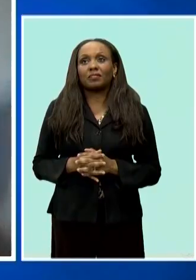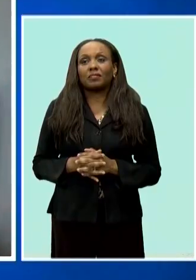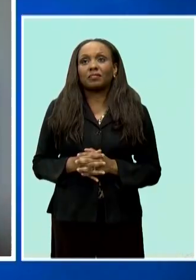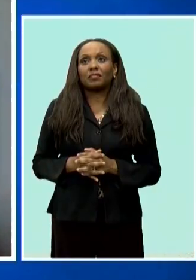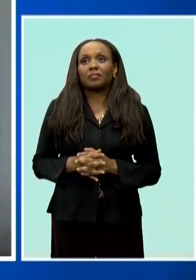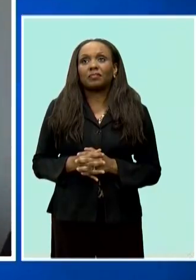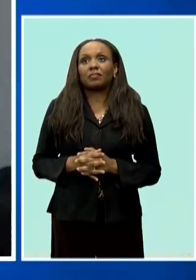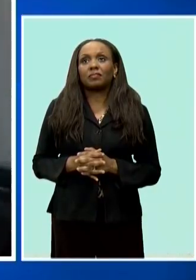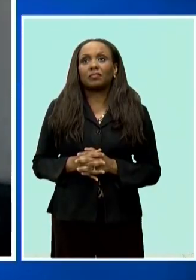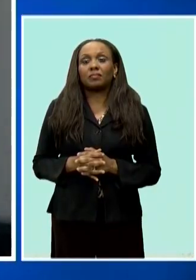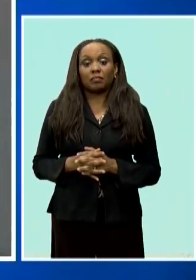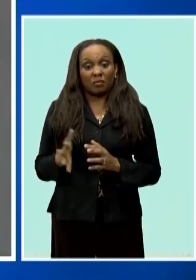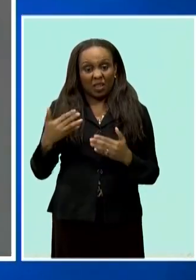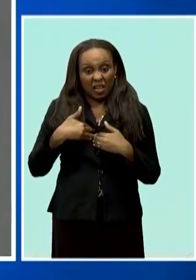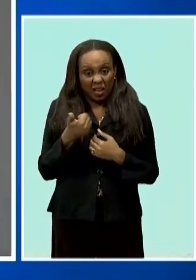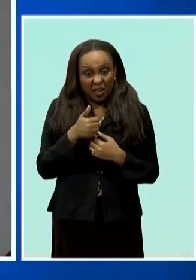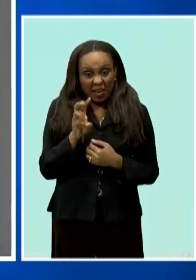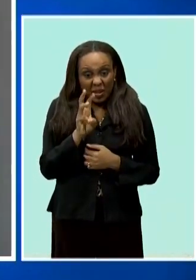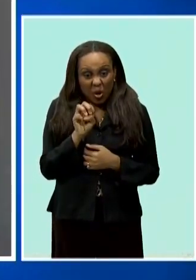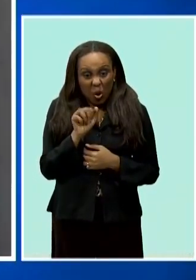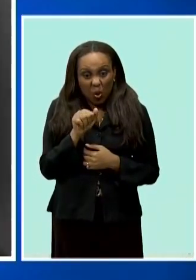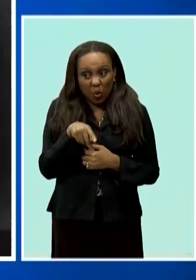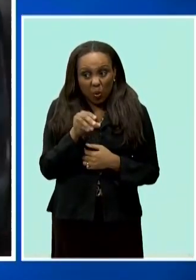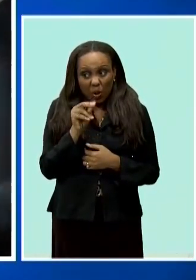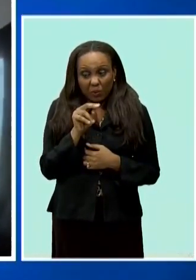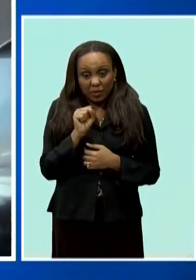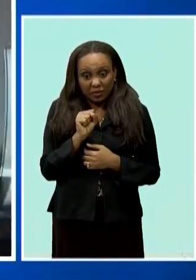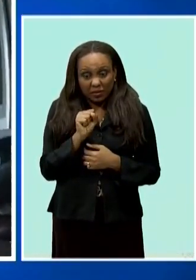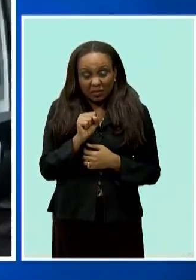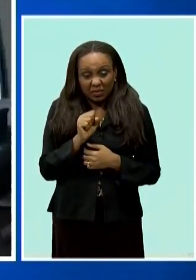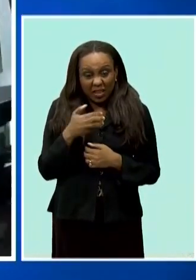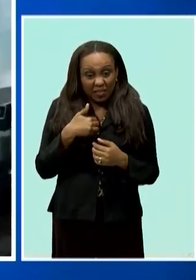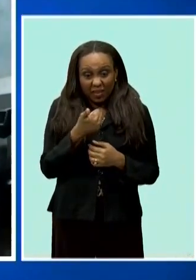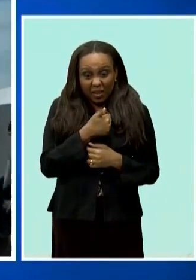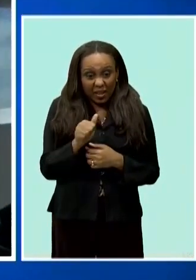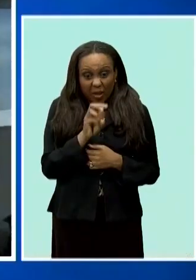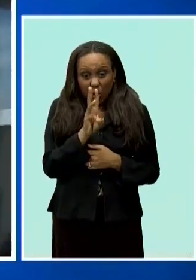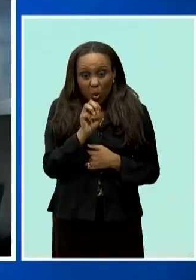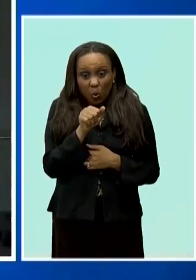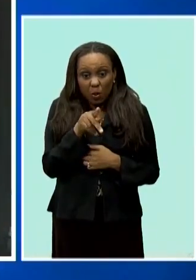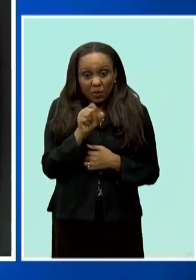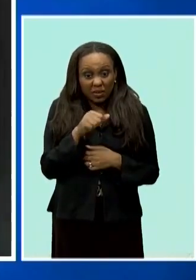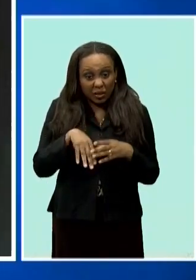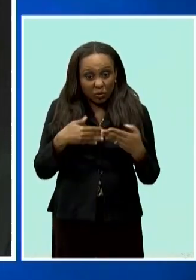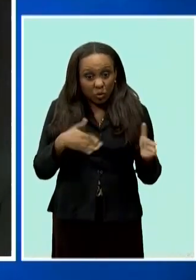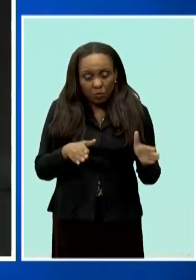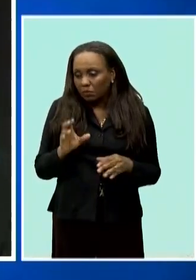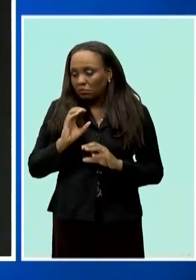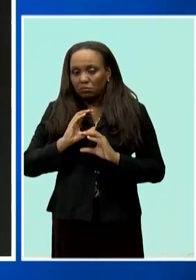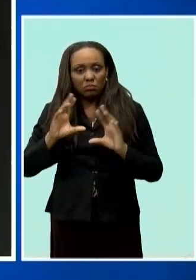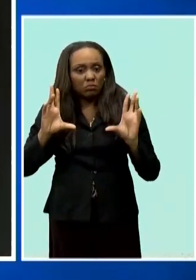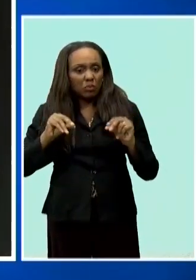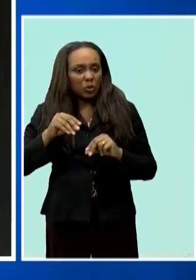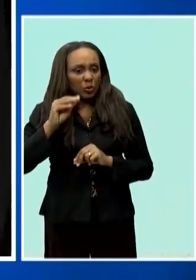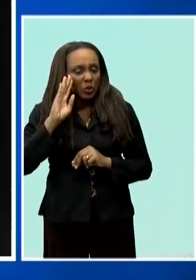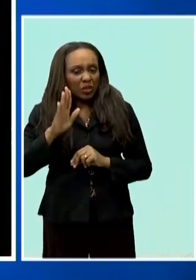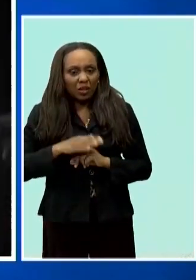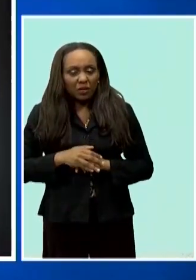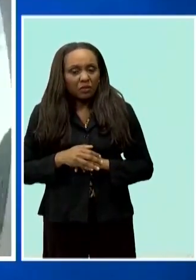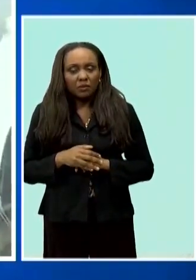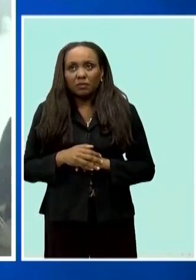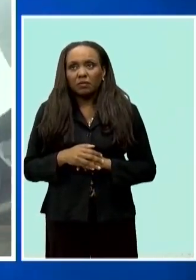birthday suit on a call. But what he didn't know was people in the airport across from the hotel could see him. This body cam footage shows